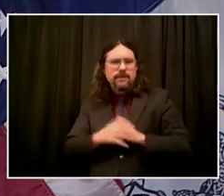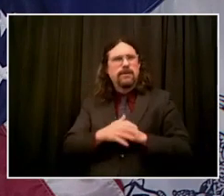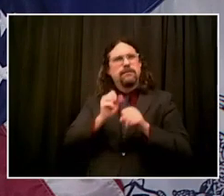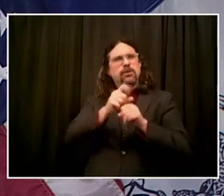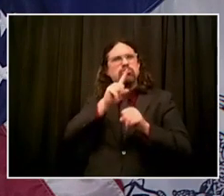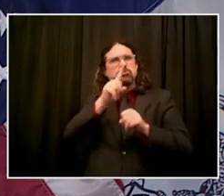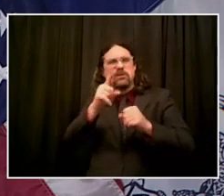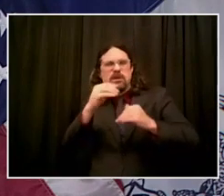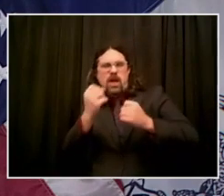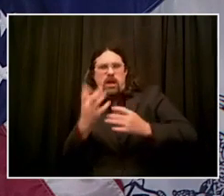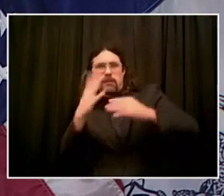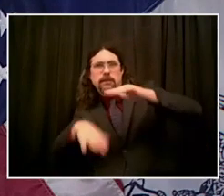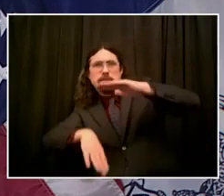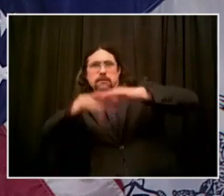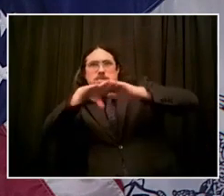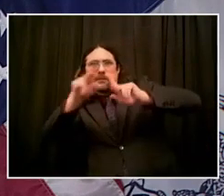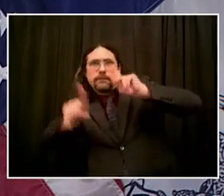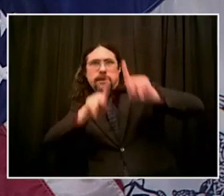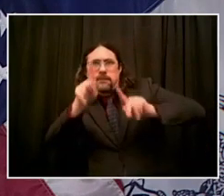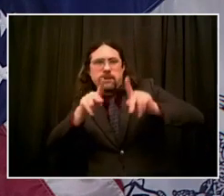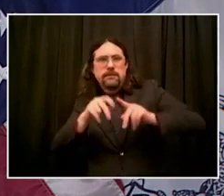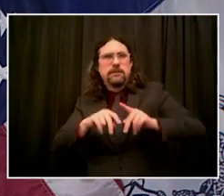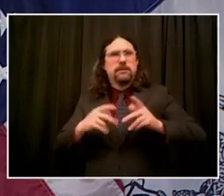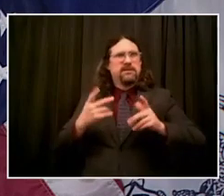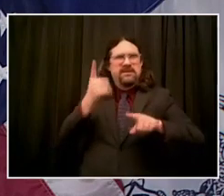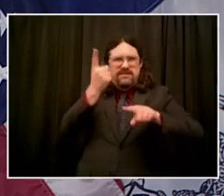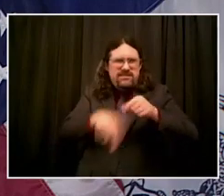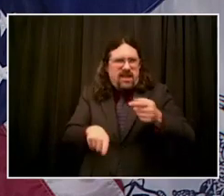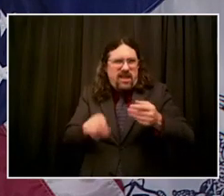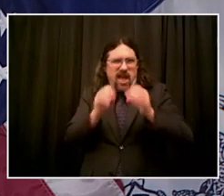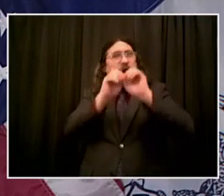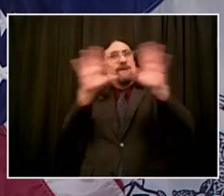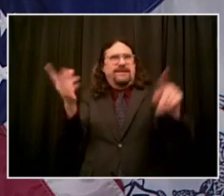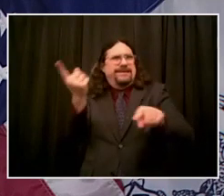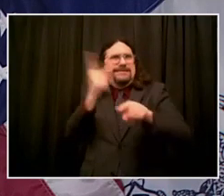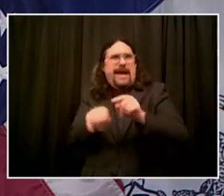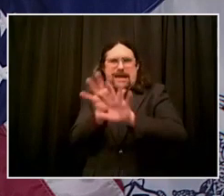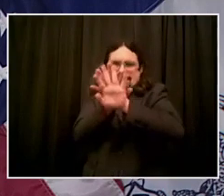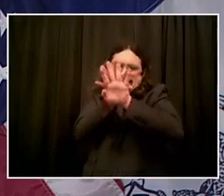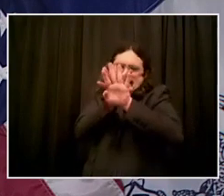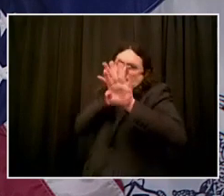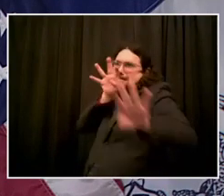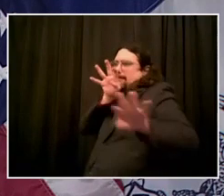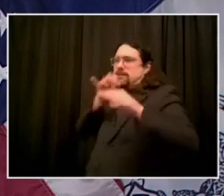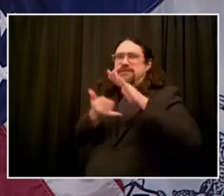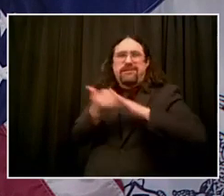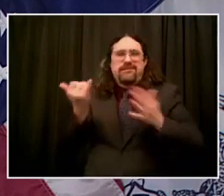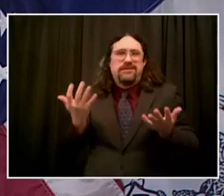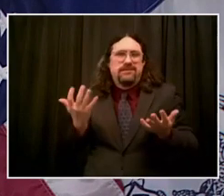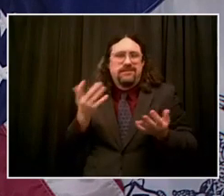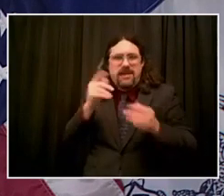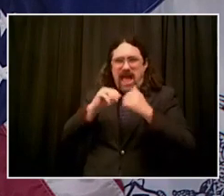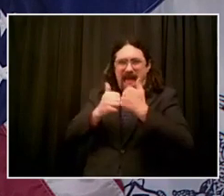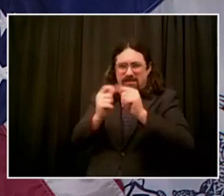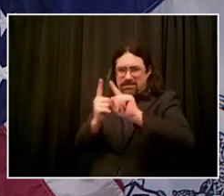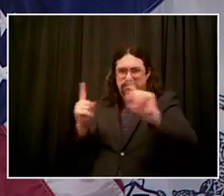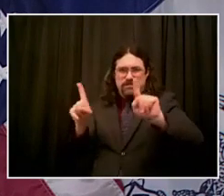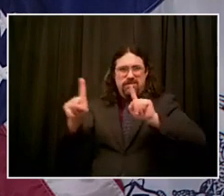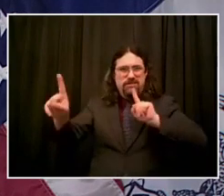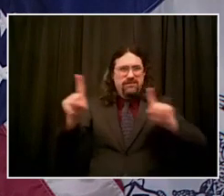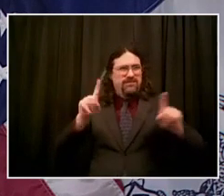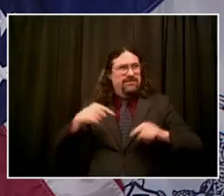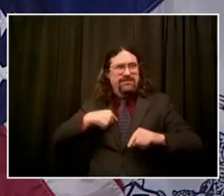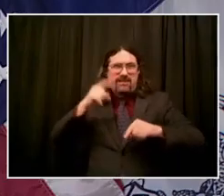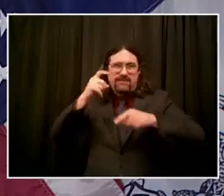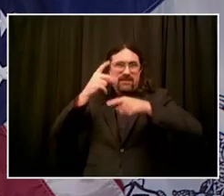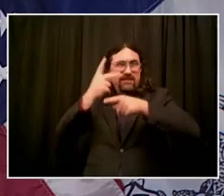we're just going to ignore it if that's what the federal government's suggesting. That totally doesn't work for New York City. But we do have an obligation to